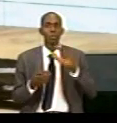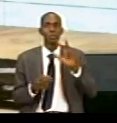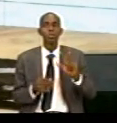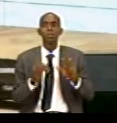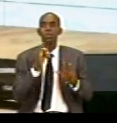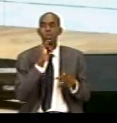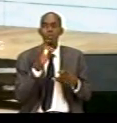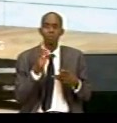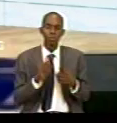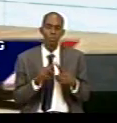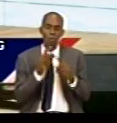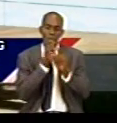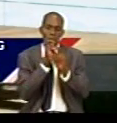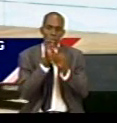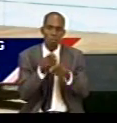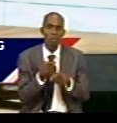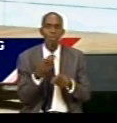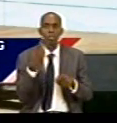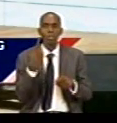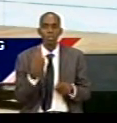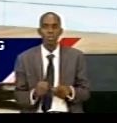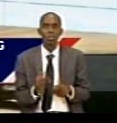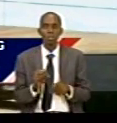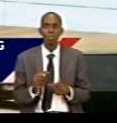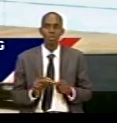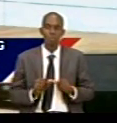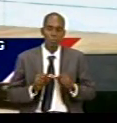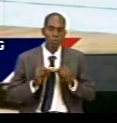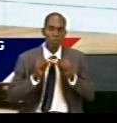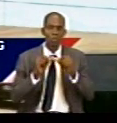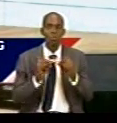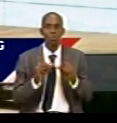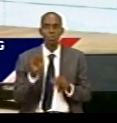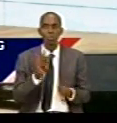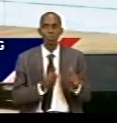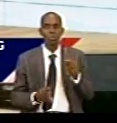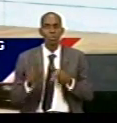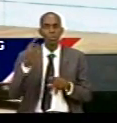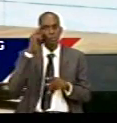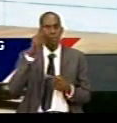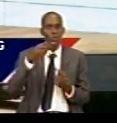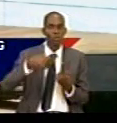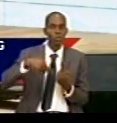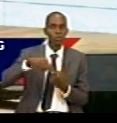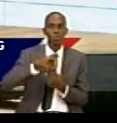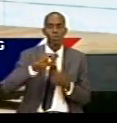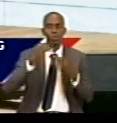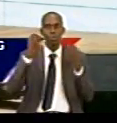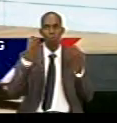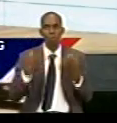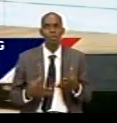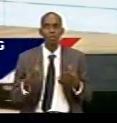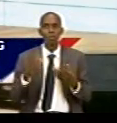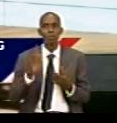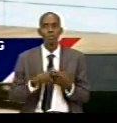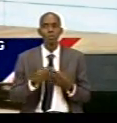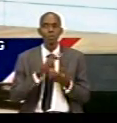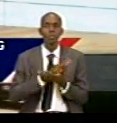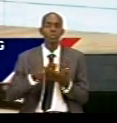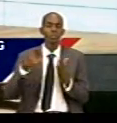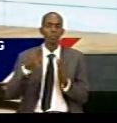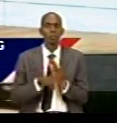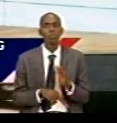to reward a steadfast bride for turning many unto